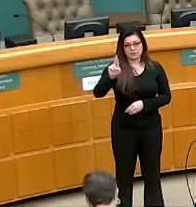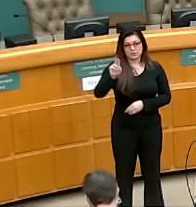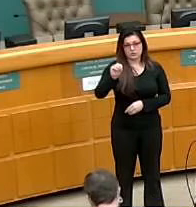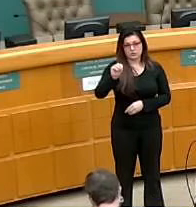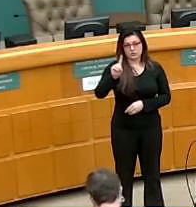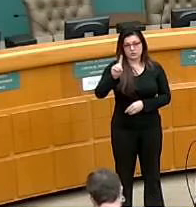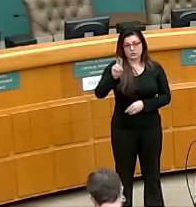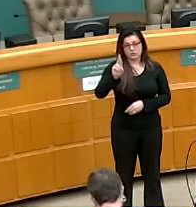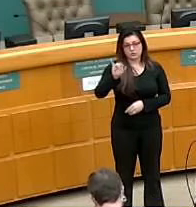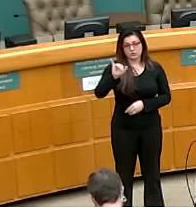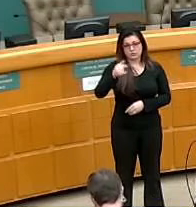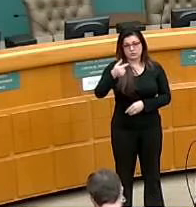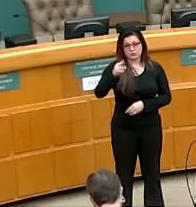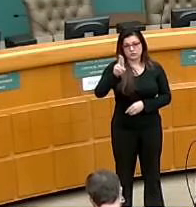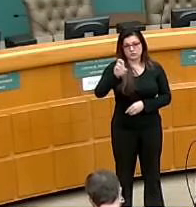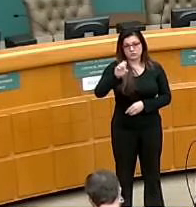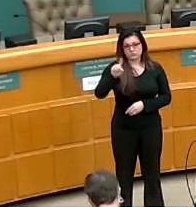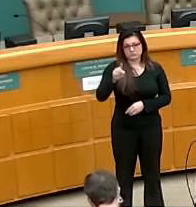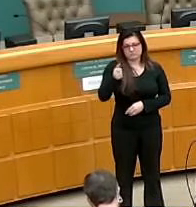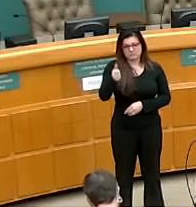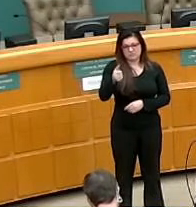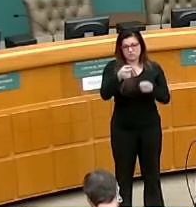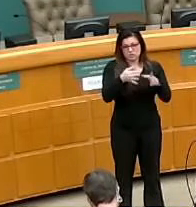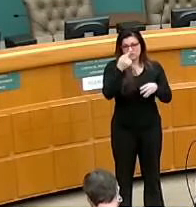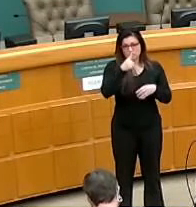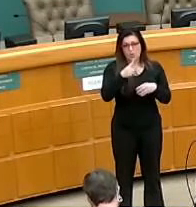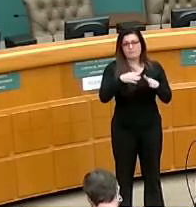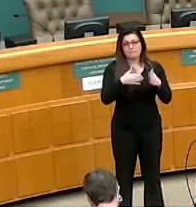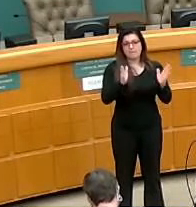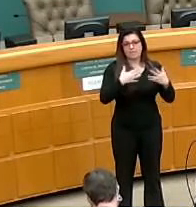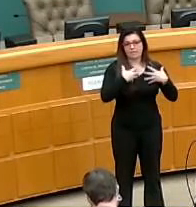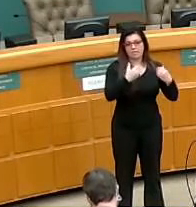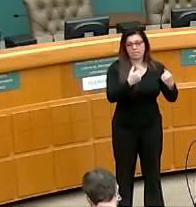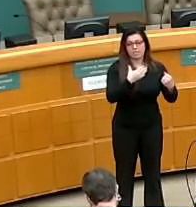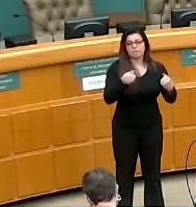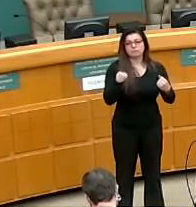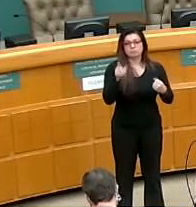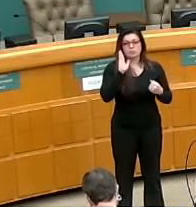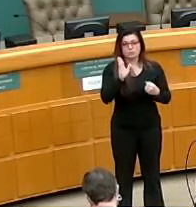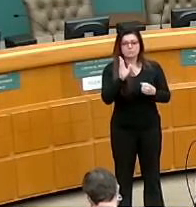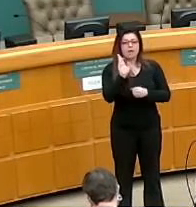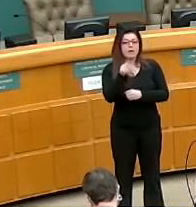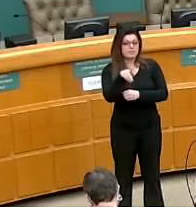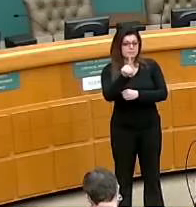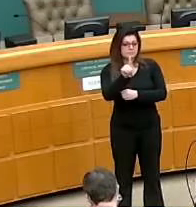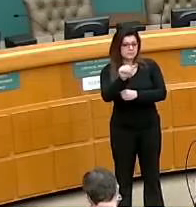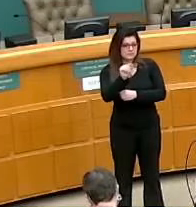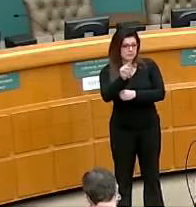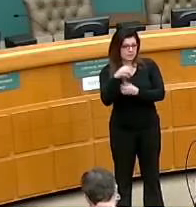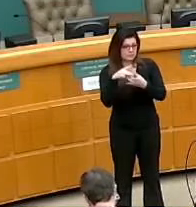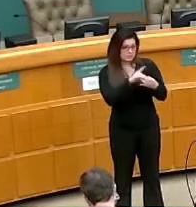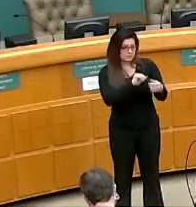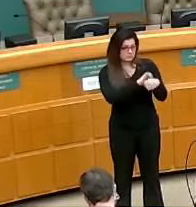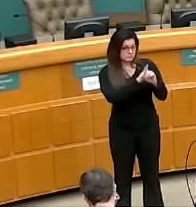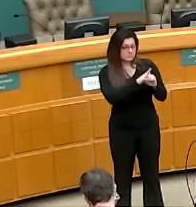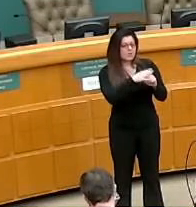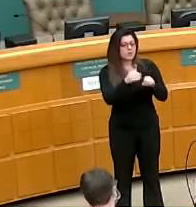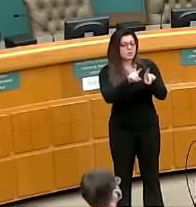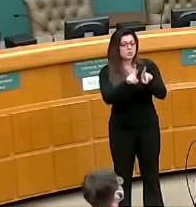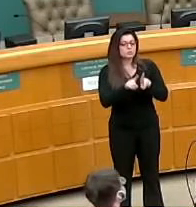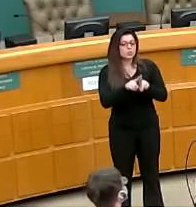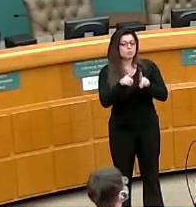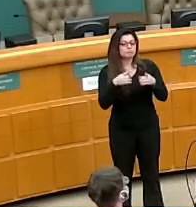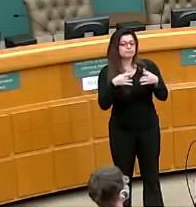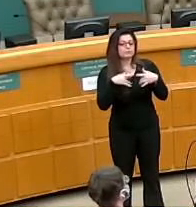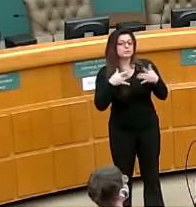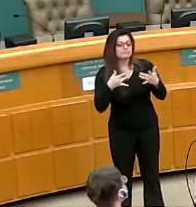on COVID-19 and in particular highlight the drive-through testing that took place today and then talk to you about the next